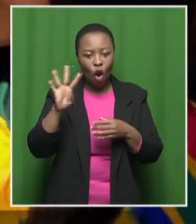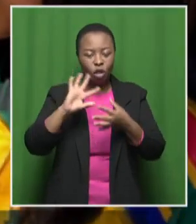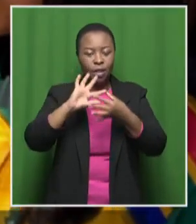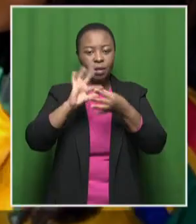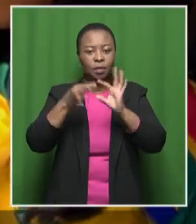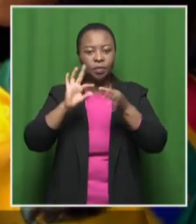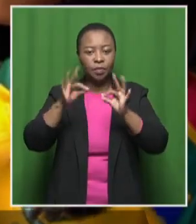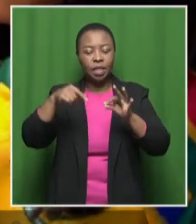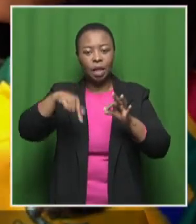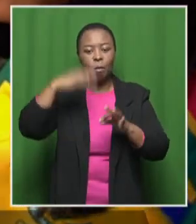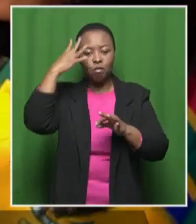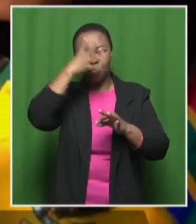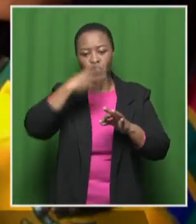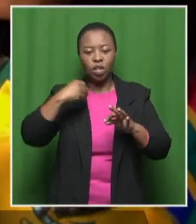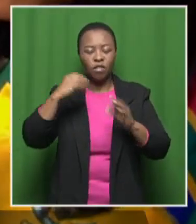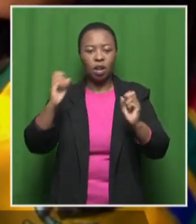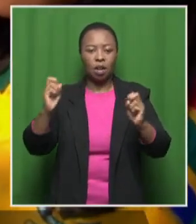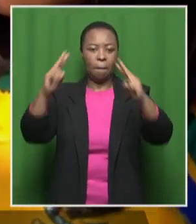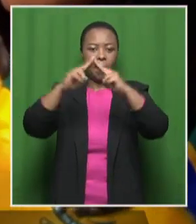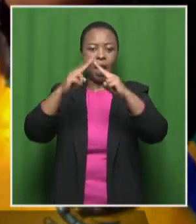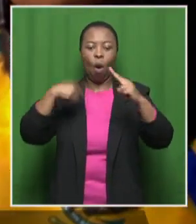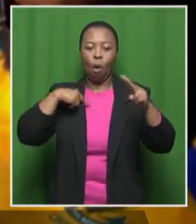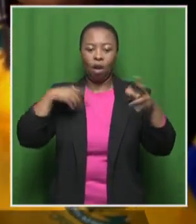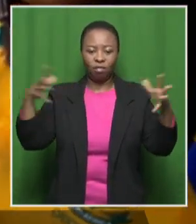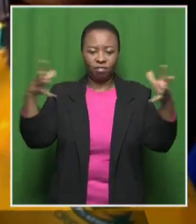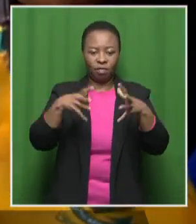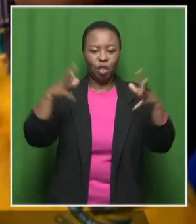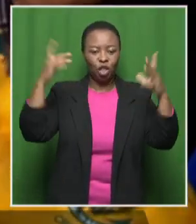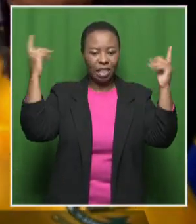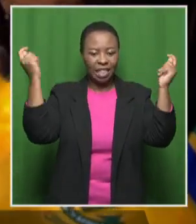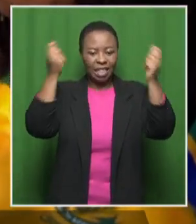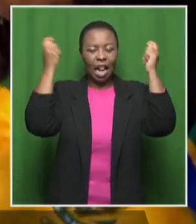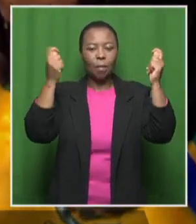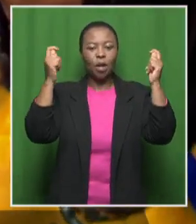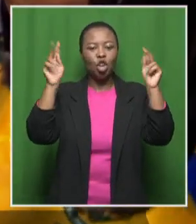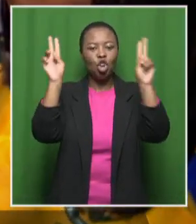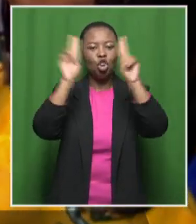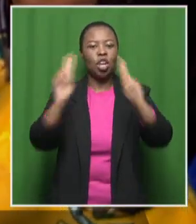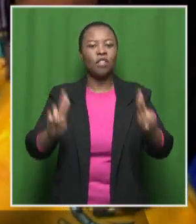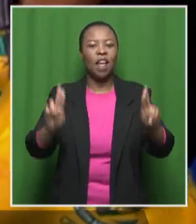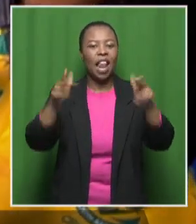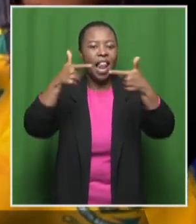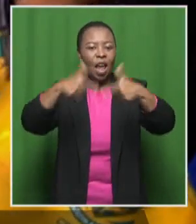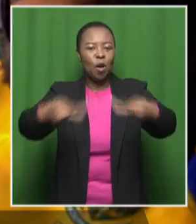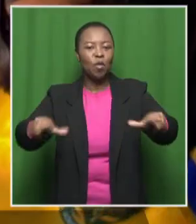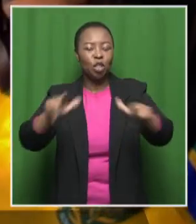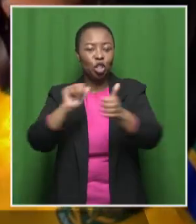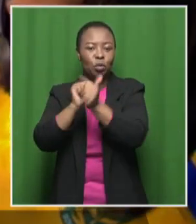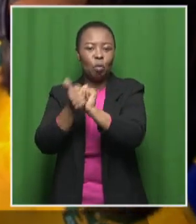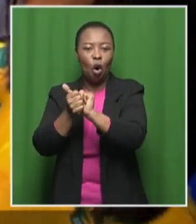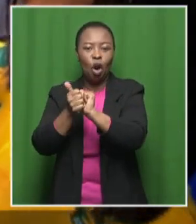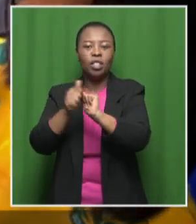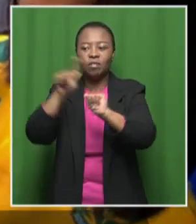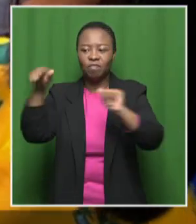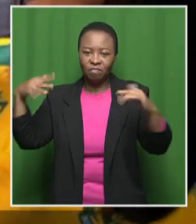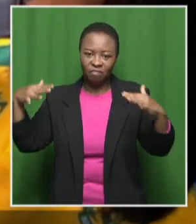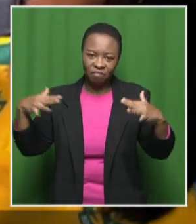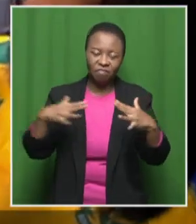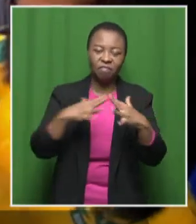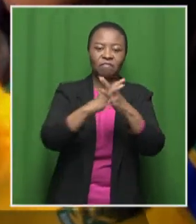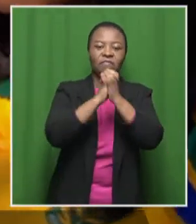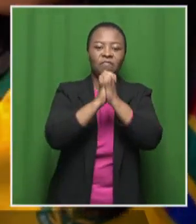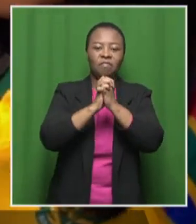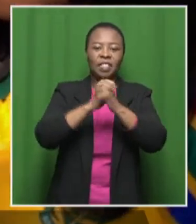in the beautiful city of Paris. We gather here today to celebrate the universal languages of sports, which unites us beyond borders, cultures